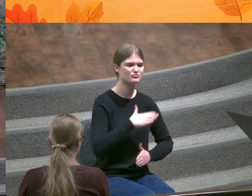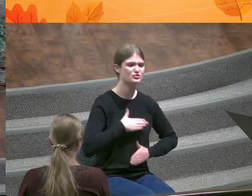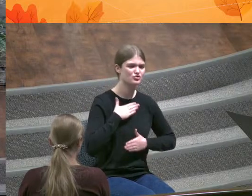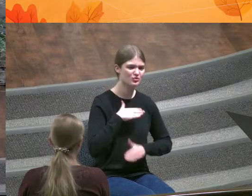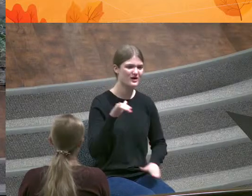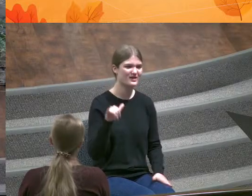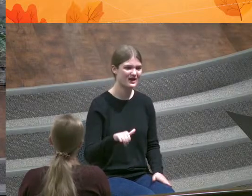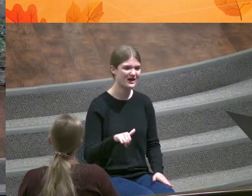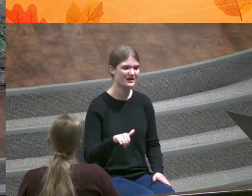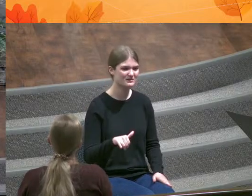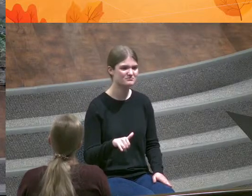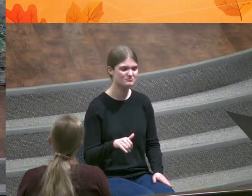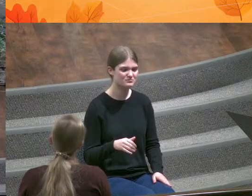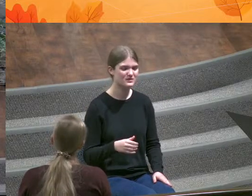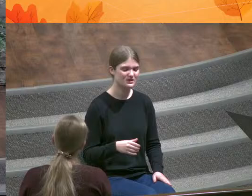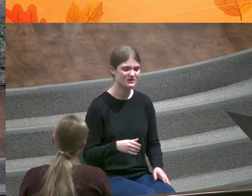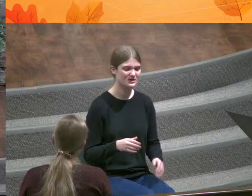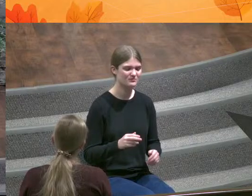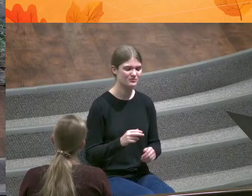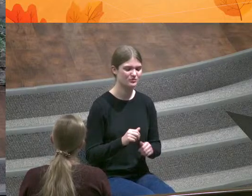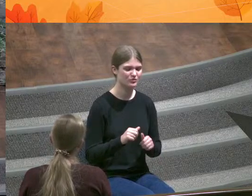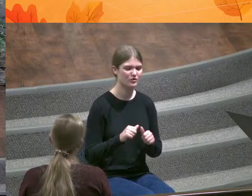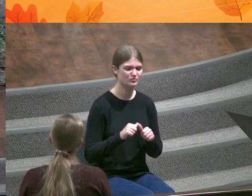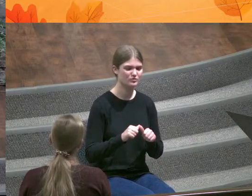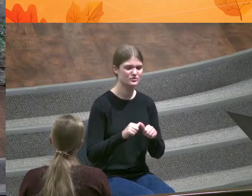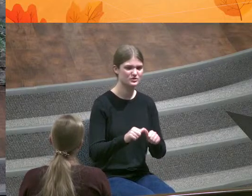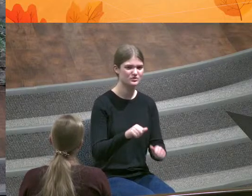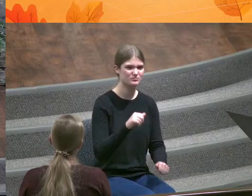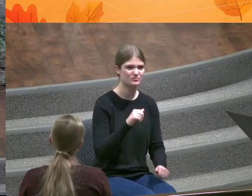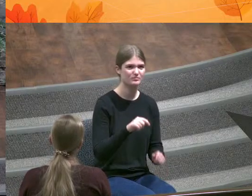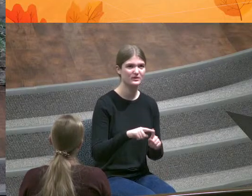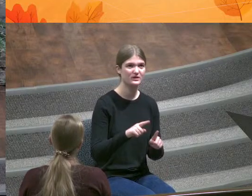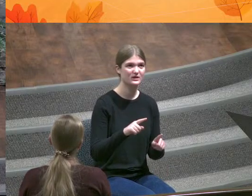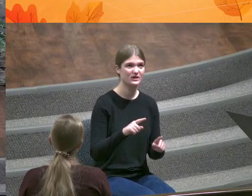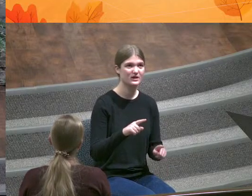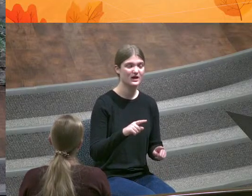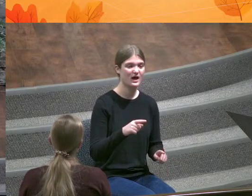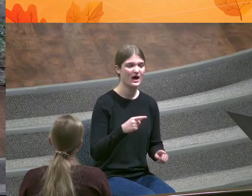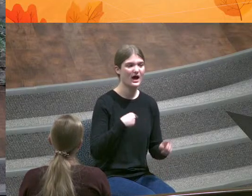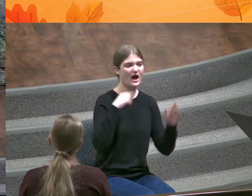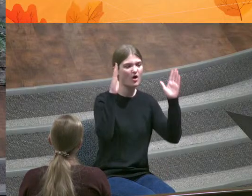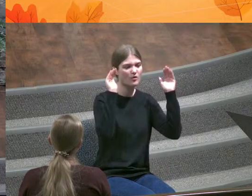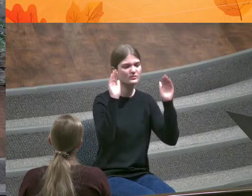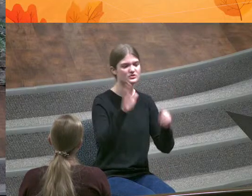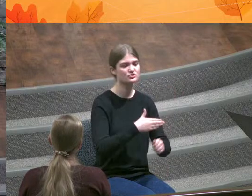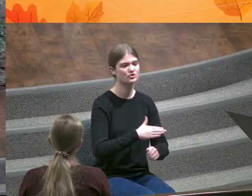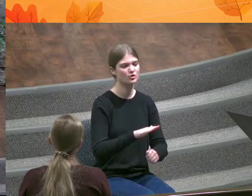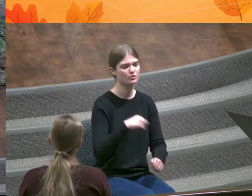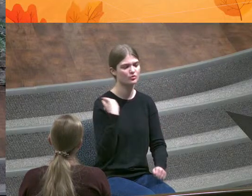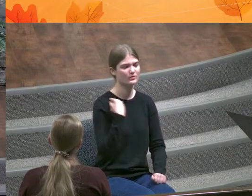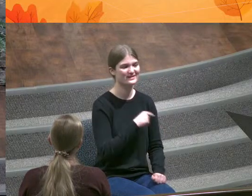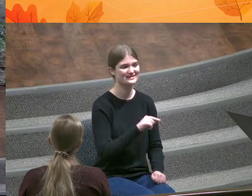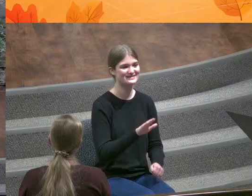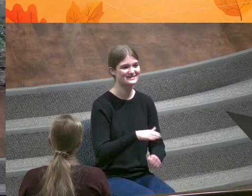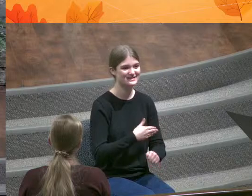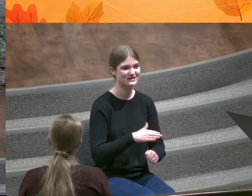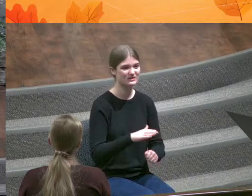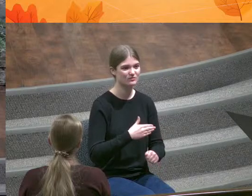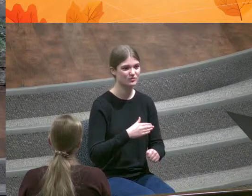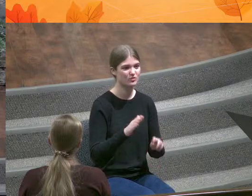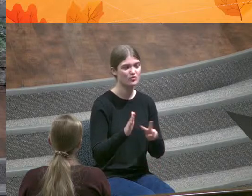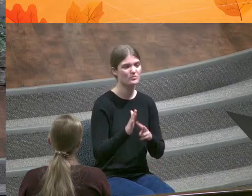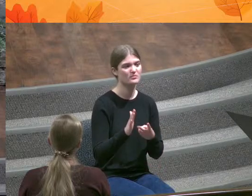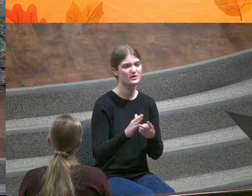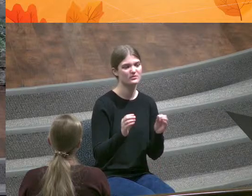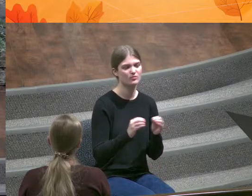to you in more than one way. Keep things moving along. But also, hopefully the song that we sing will